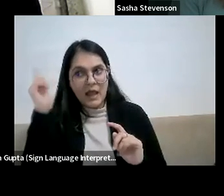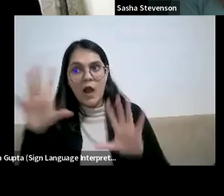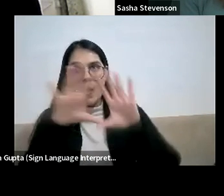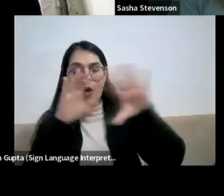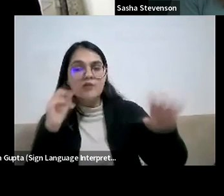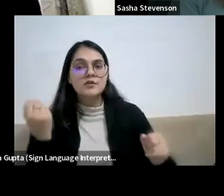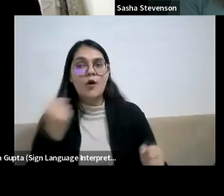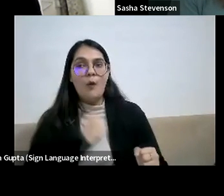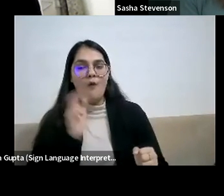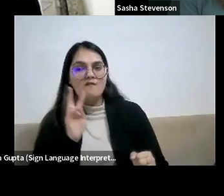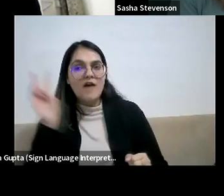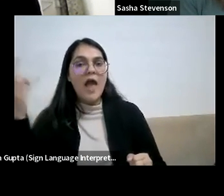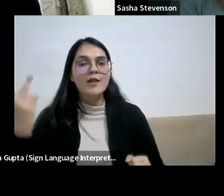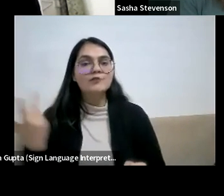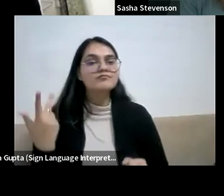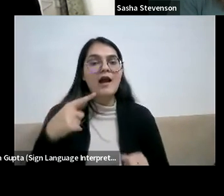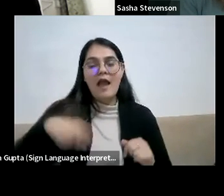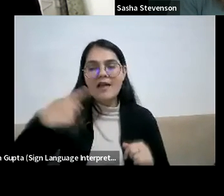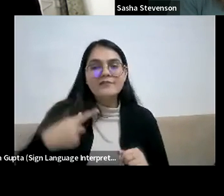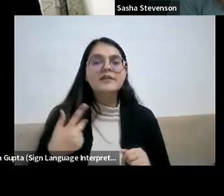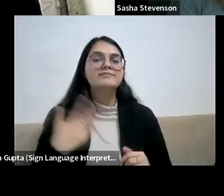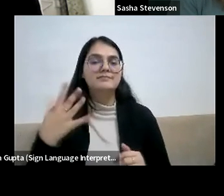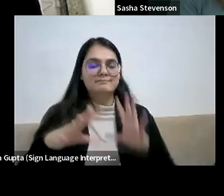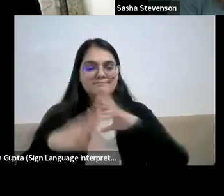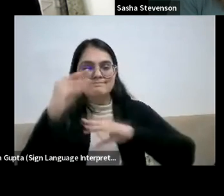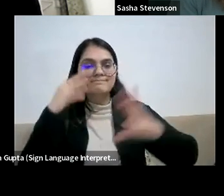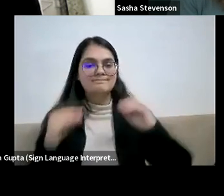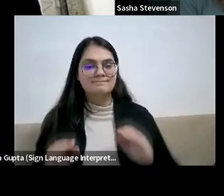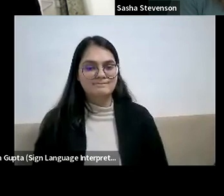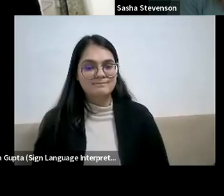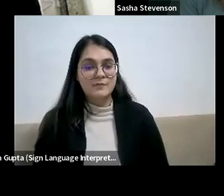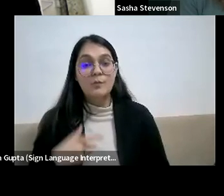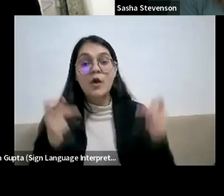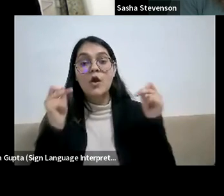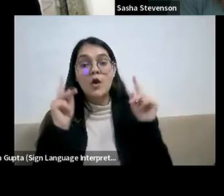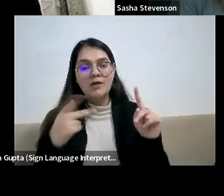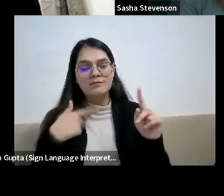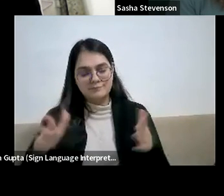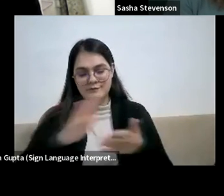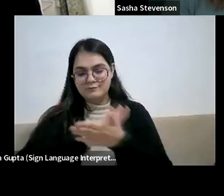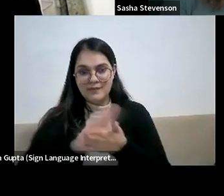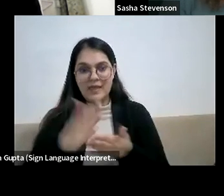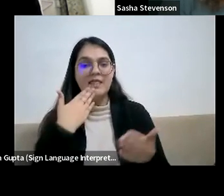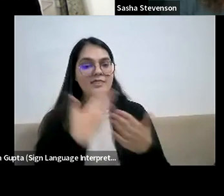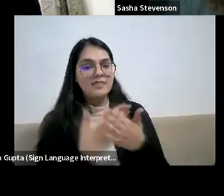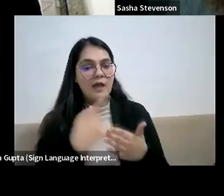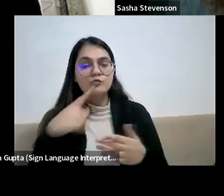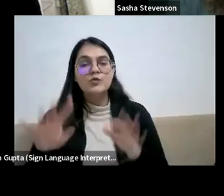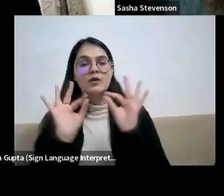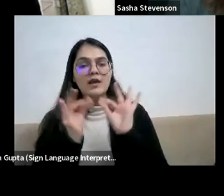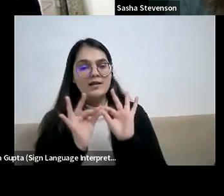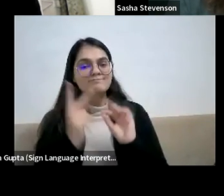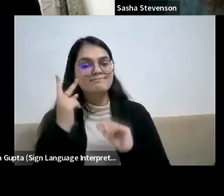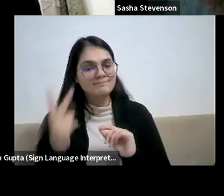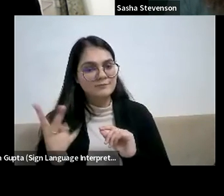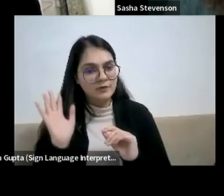constitutional values on an everyday basis. Okay, with that, it's a wrap. Thanks very much to our sign language